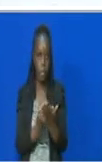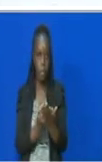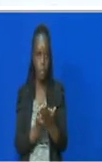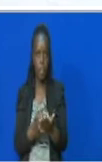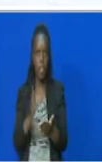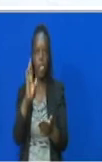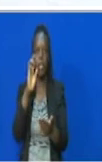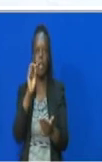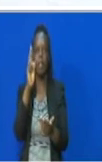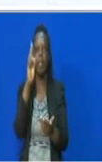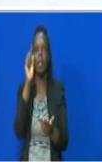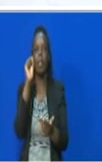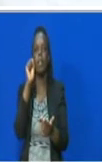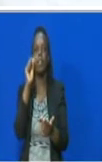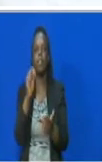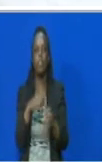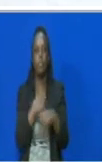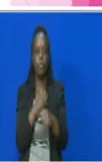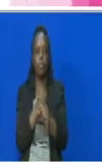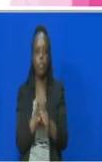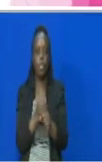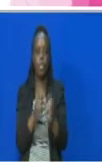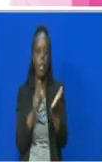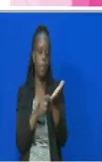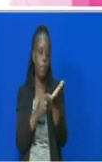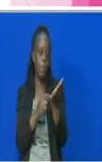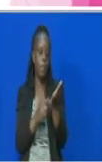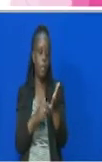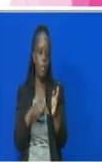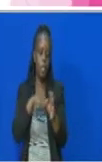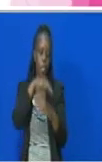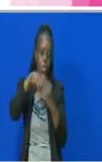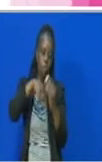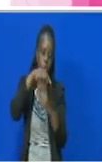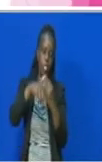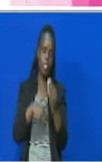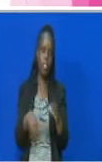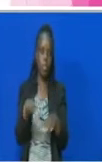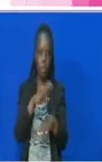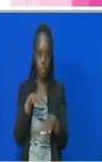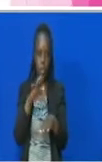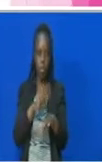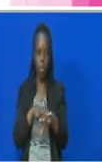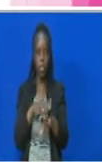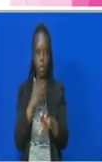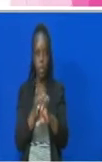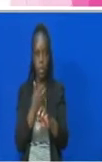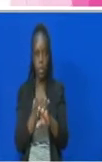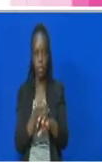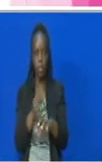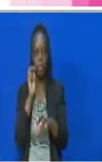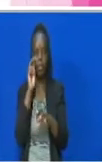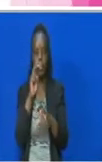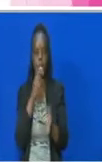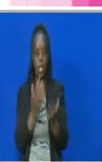Rust forms a brown coating on the surface of the metal. We have already